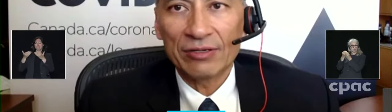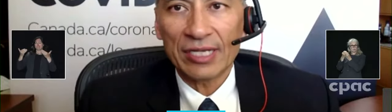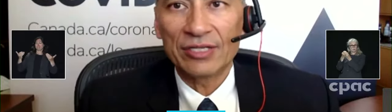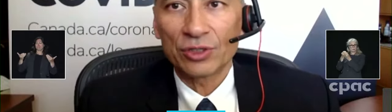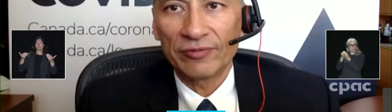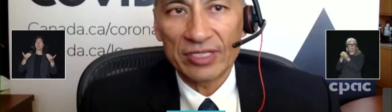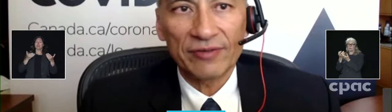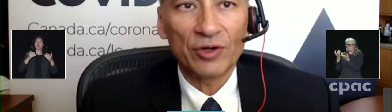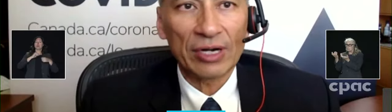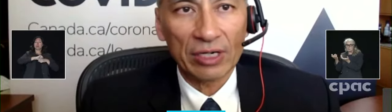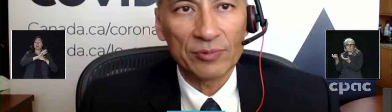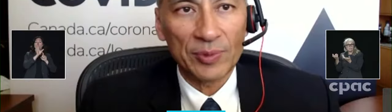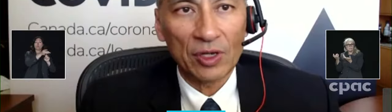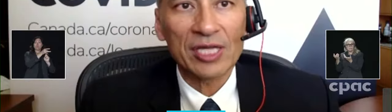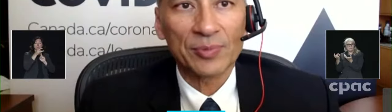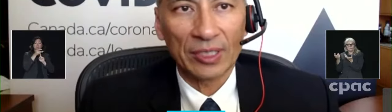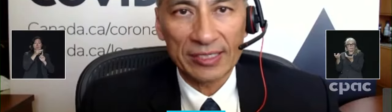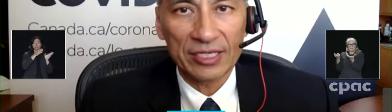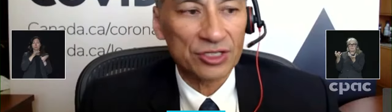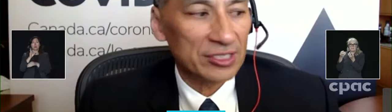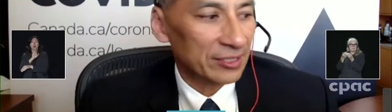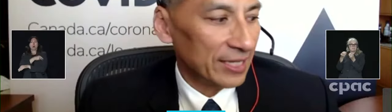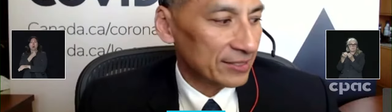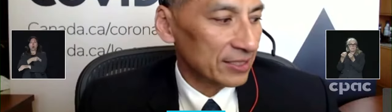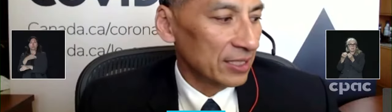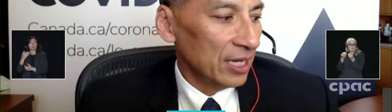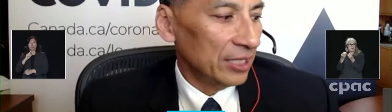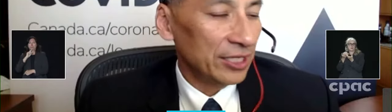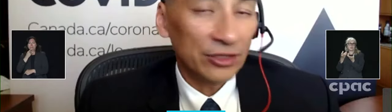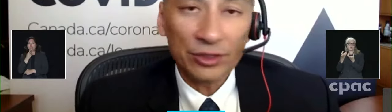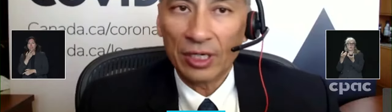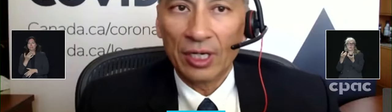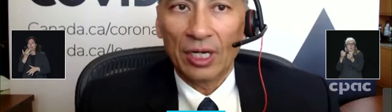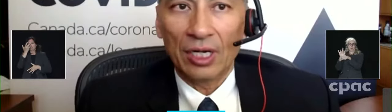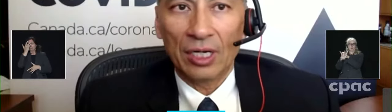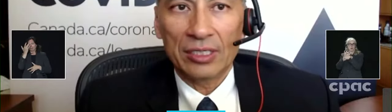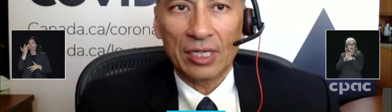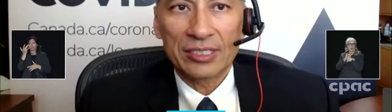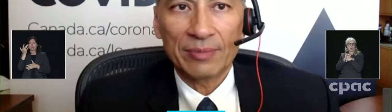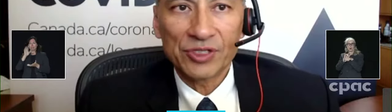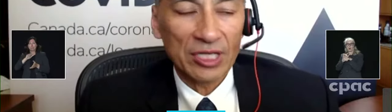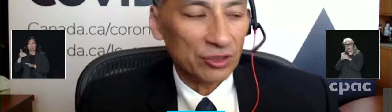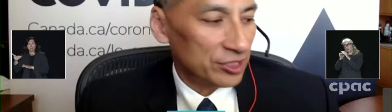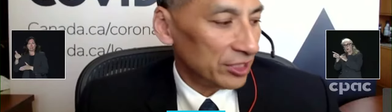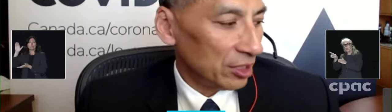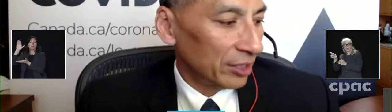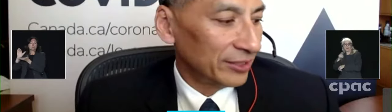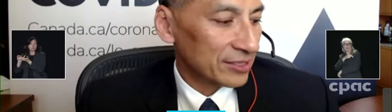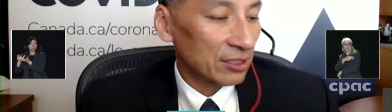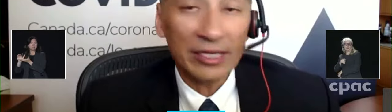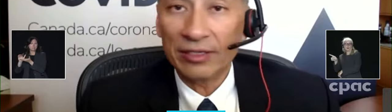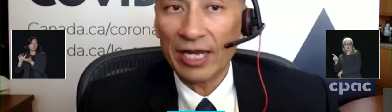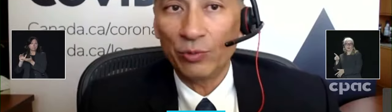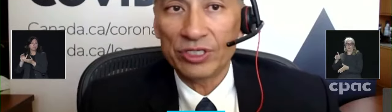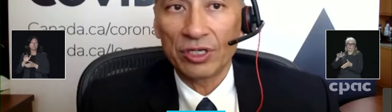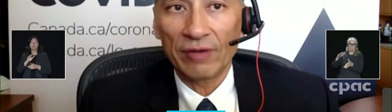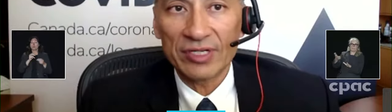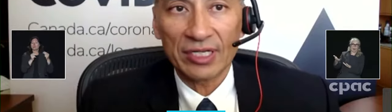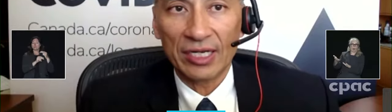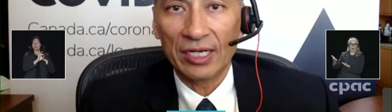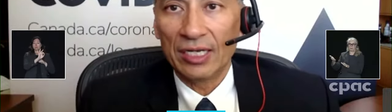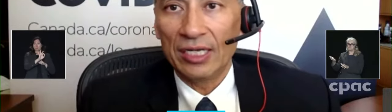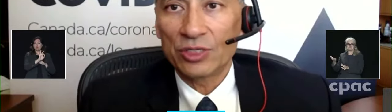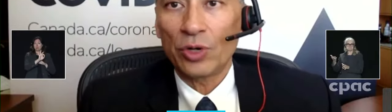case counts and sort of the severe outcomes being hospitalizations and deaths. And the other assumption that you see on this slide 9,